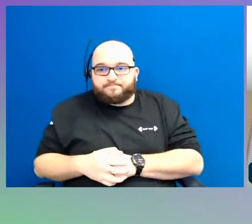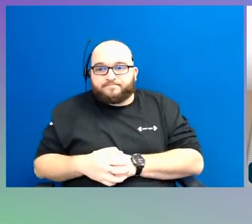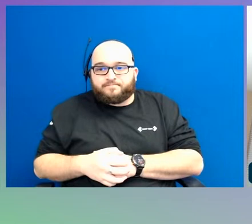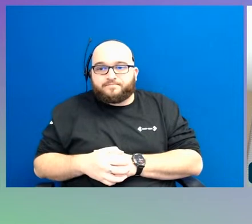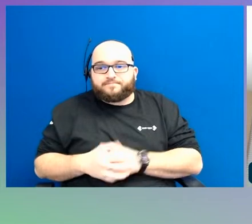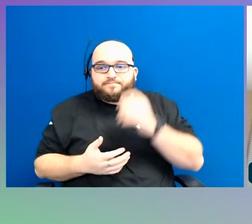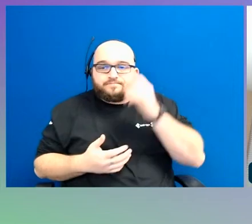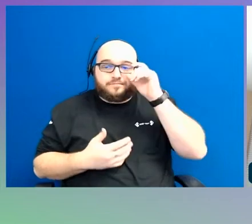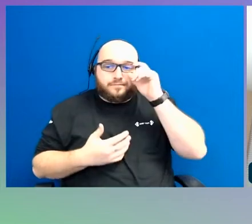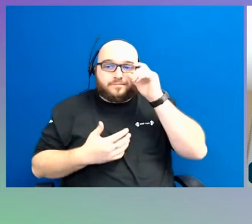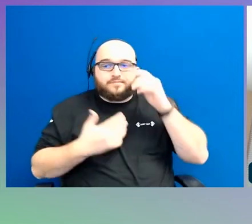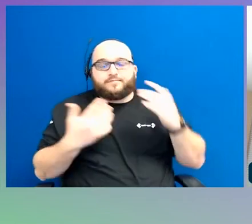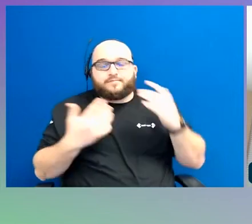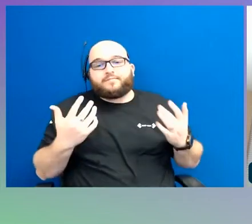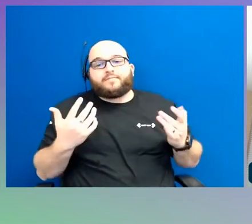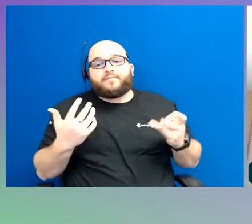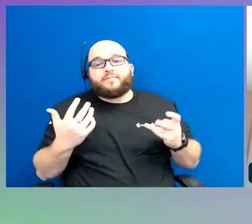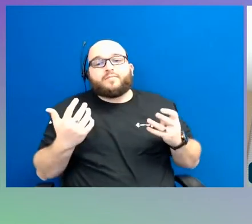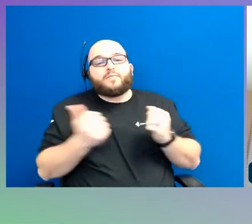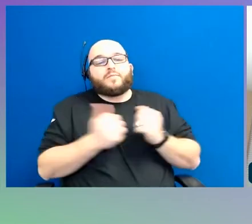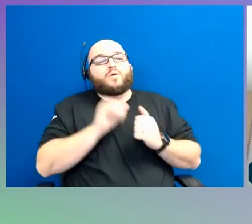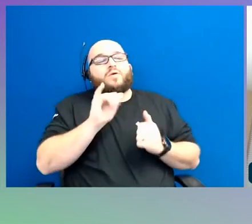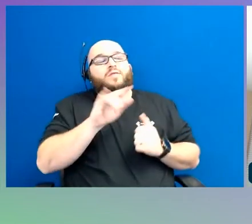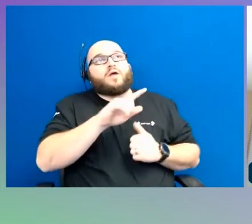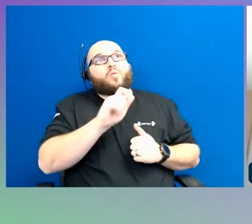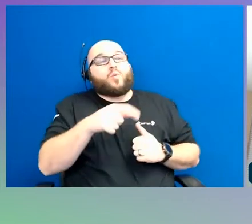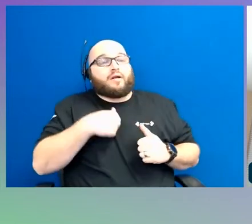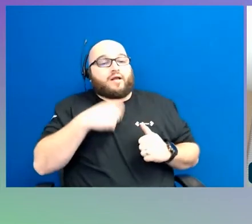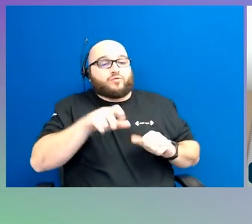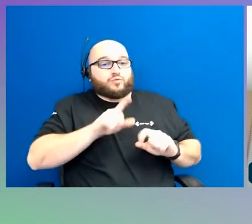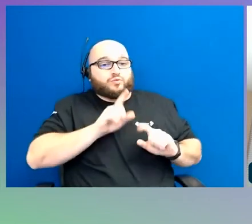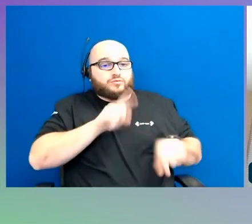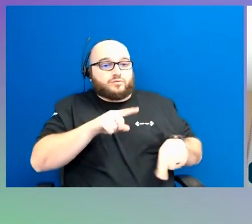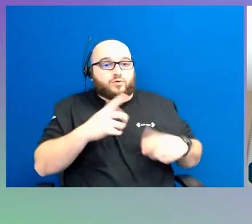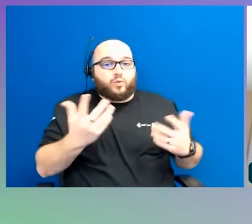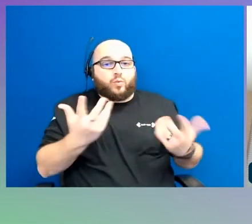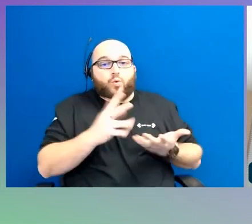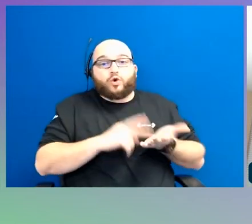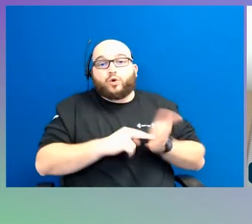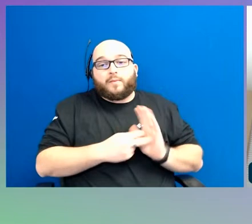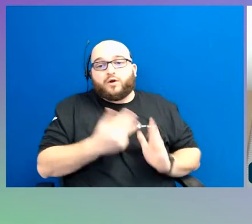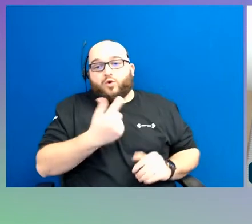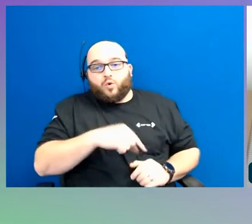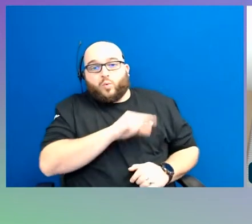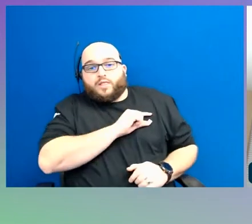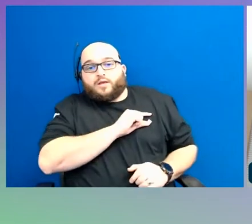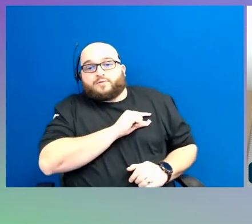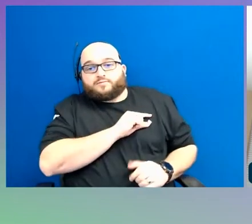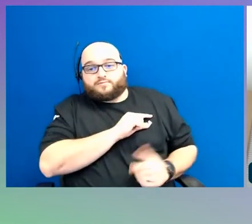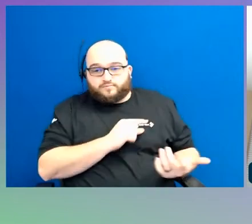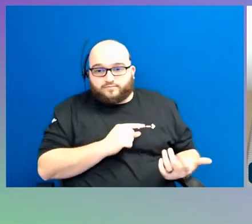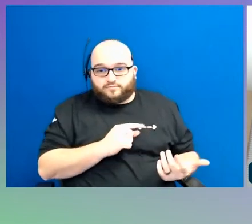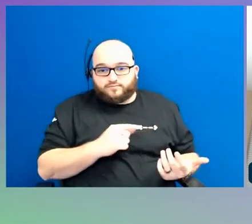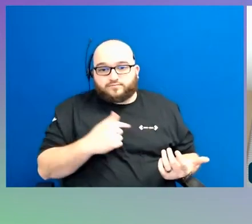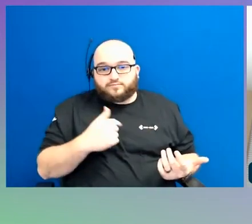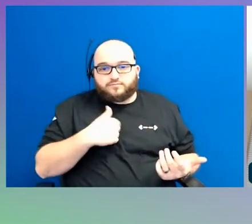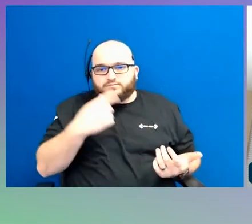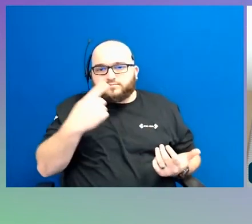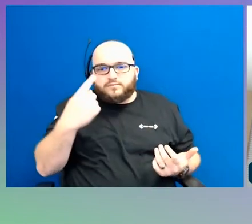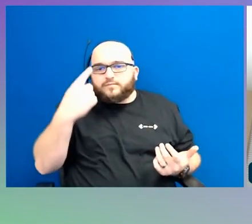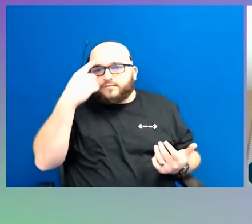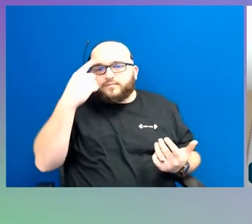think quality, with that question, I have to respond with like, what do we mean by quality? I think we should I think